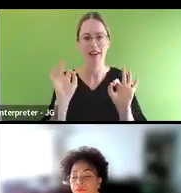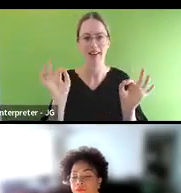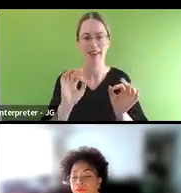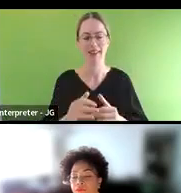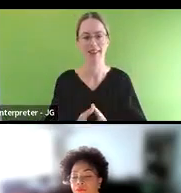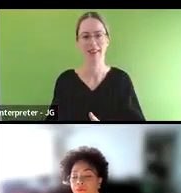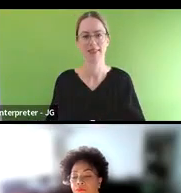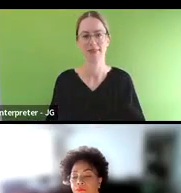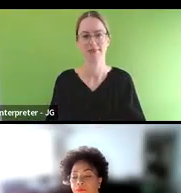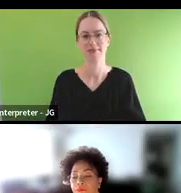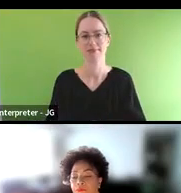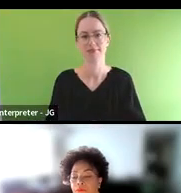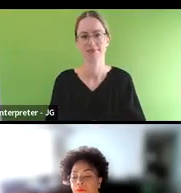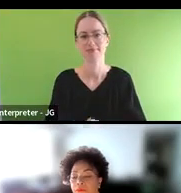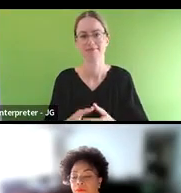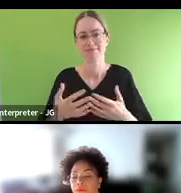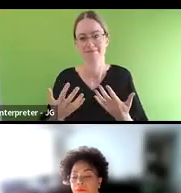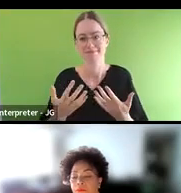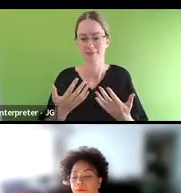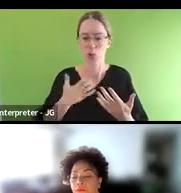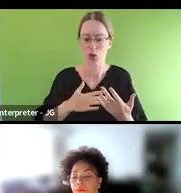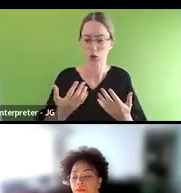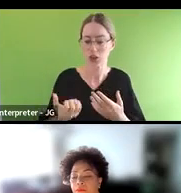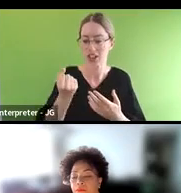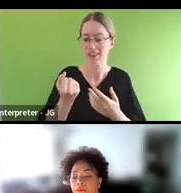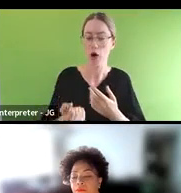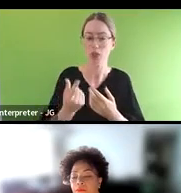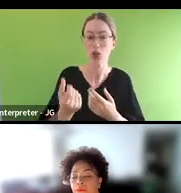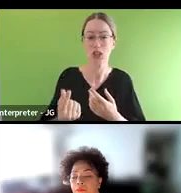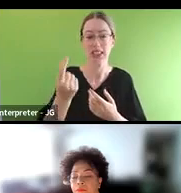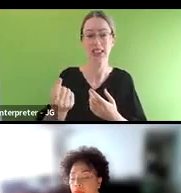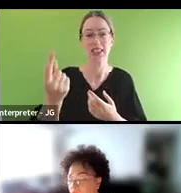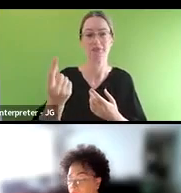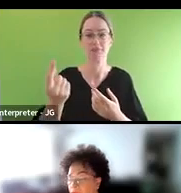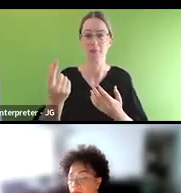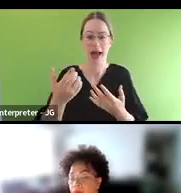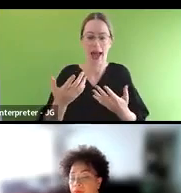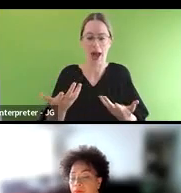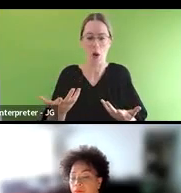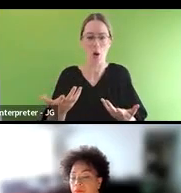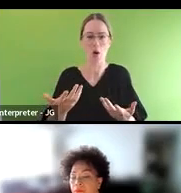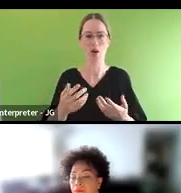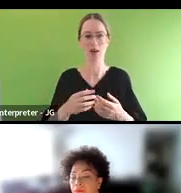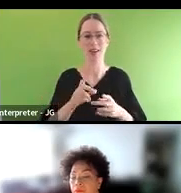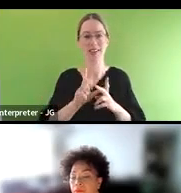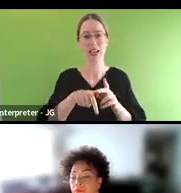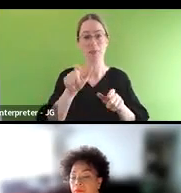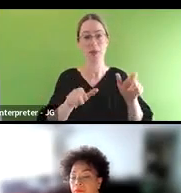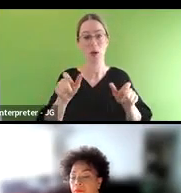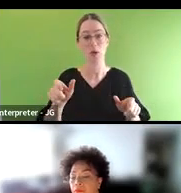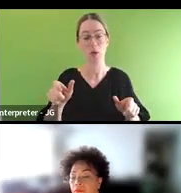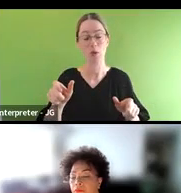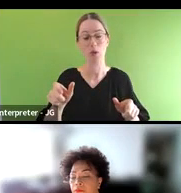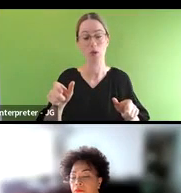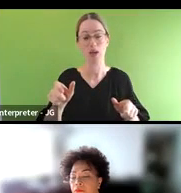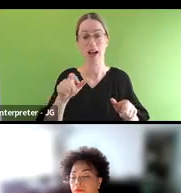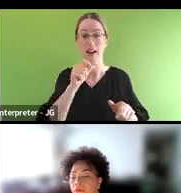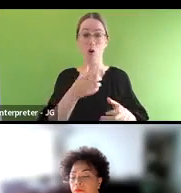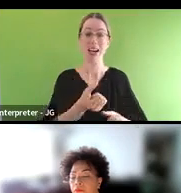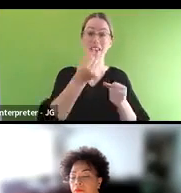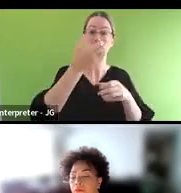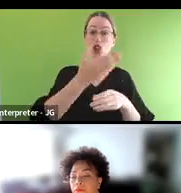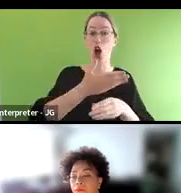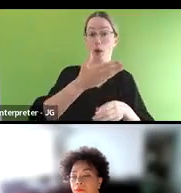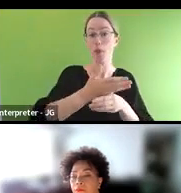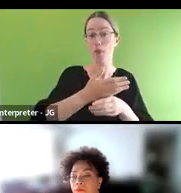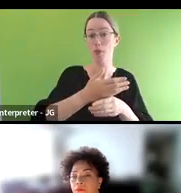actually get the opportunity that I want to have a meaningful life? And actually, when disabled people get jobs, there's the option